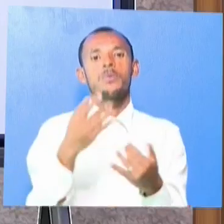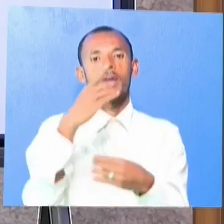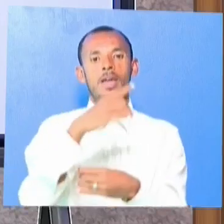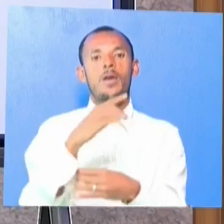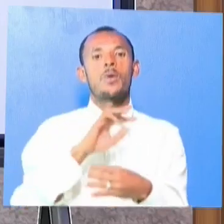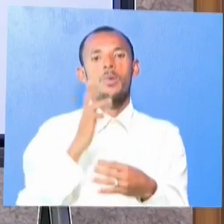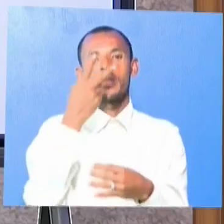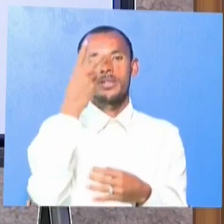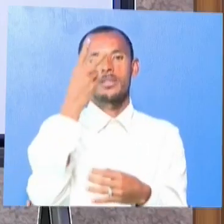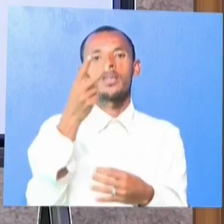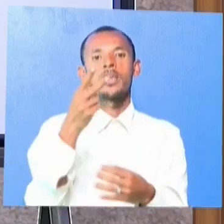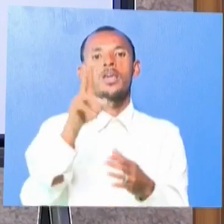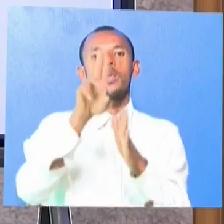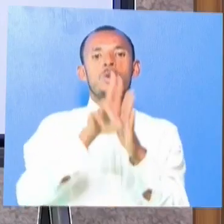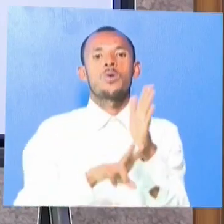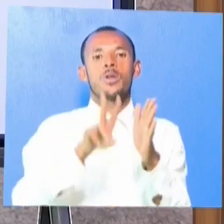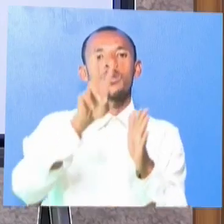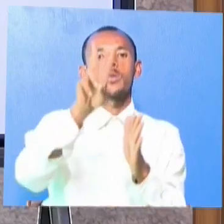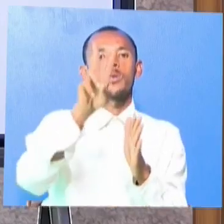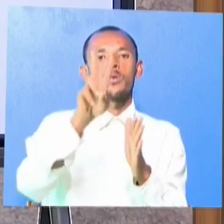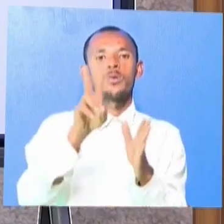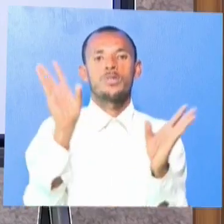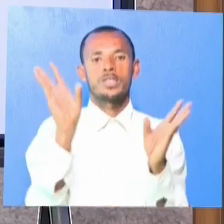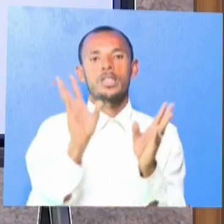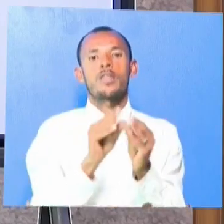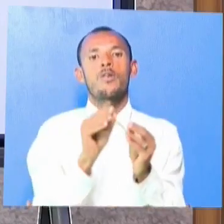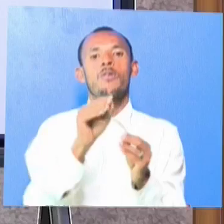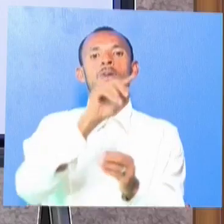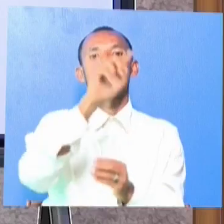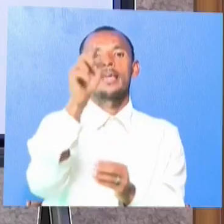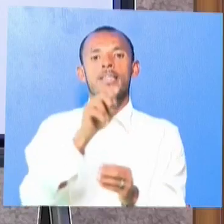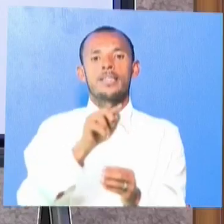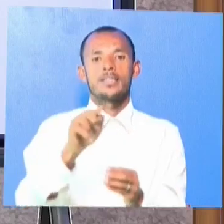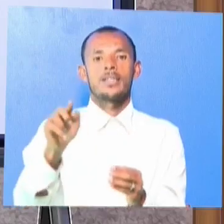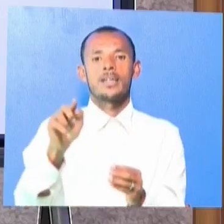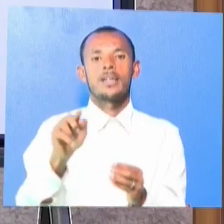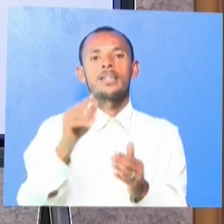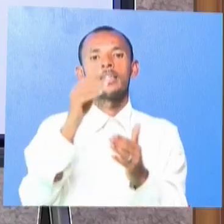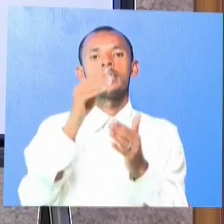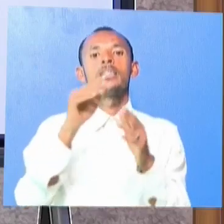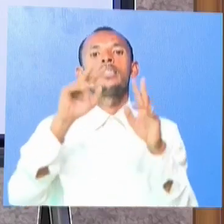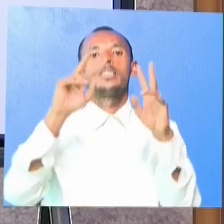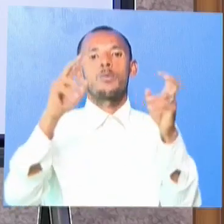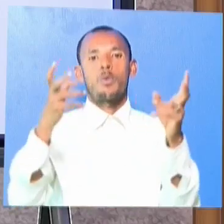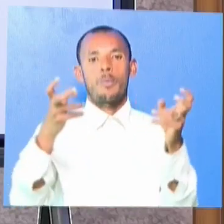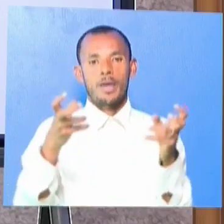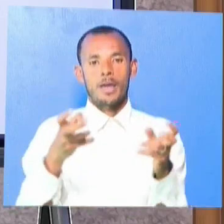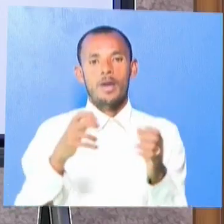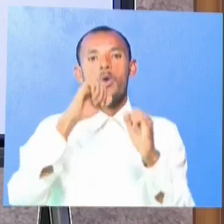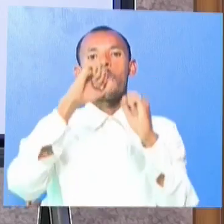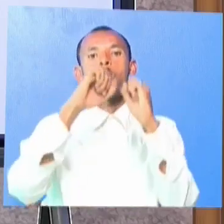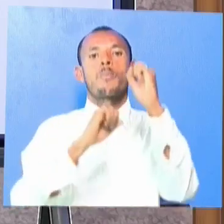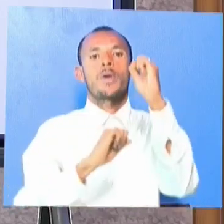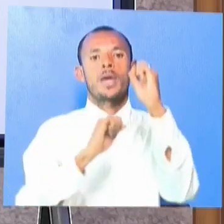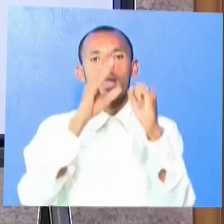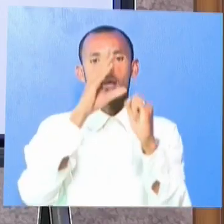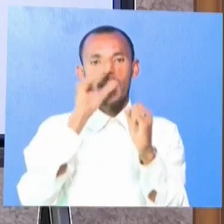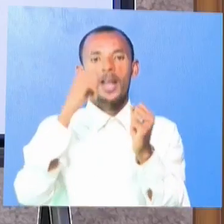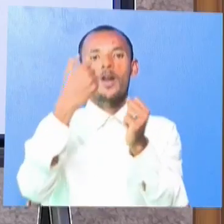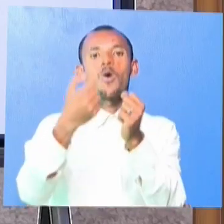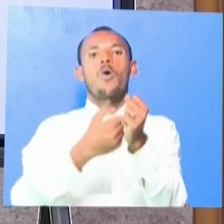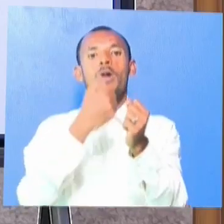we'll see Unit 2, set of integers, subtopic, comparing and